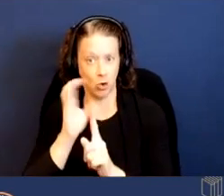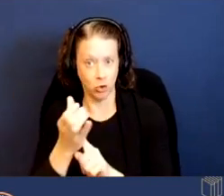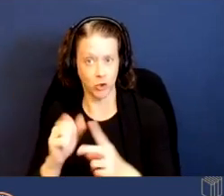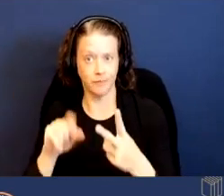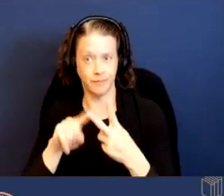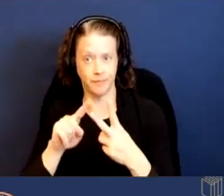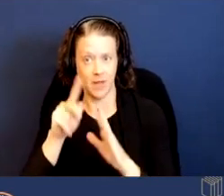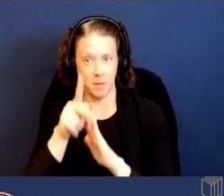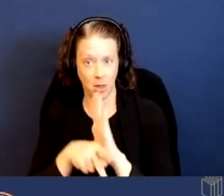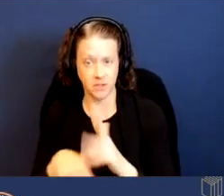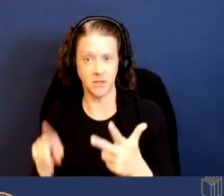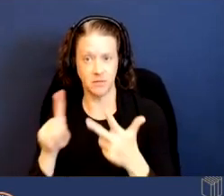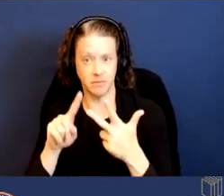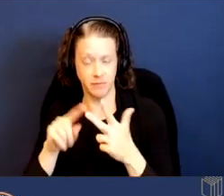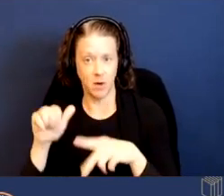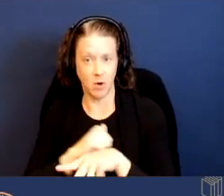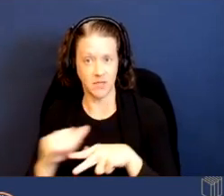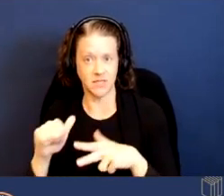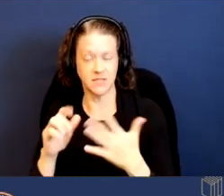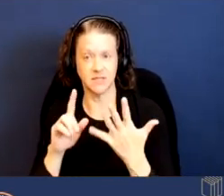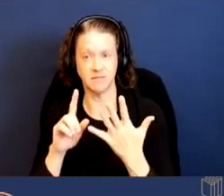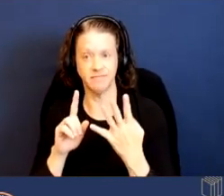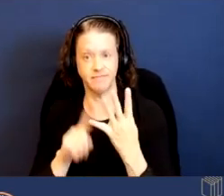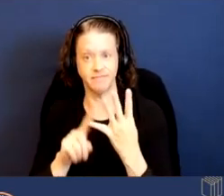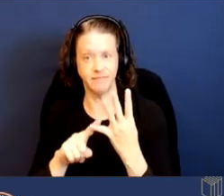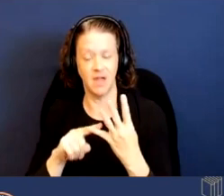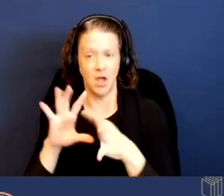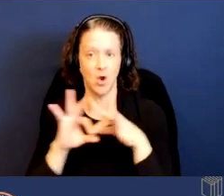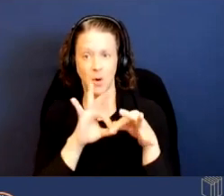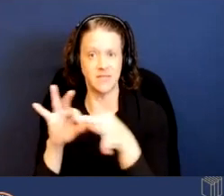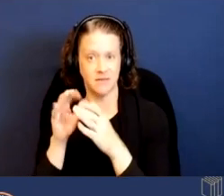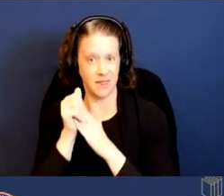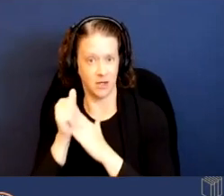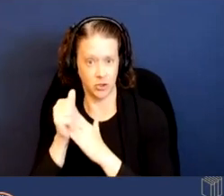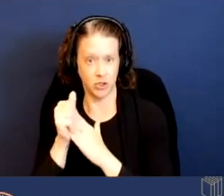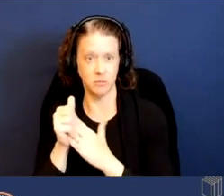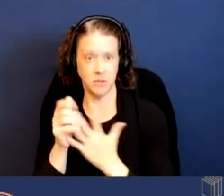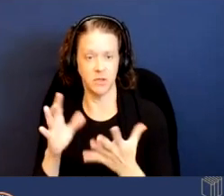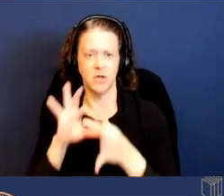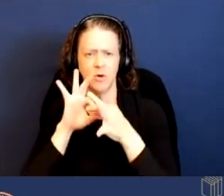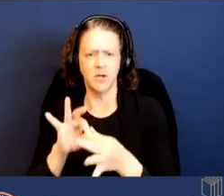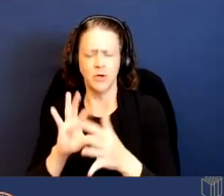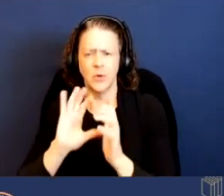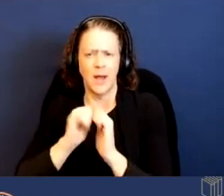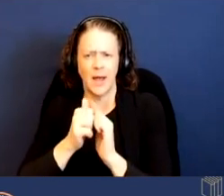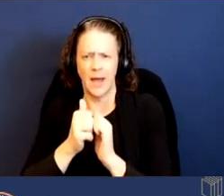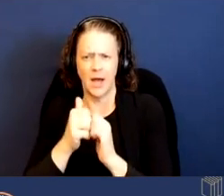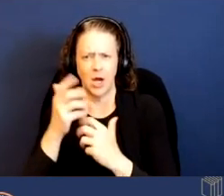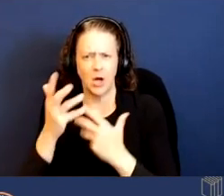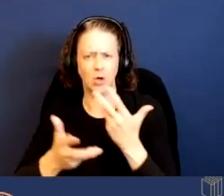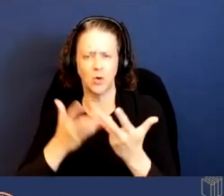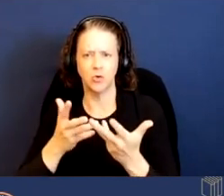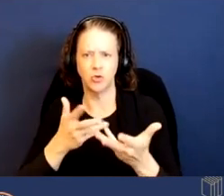policy, practice, and cohesive leadership in terms of how to work